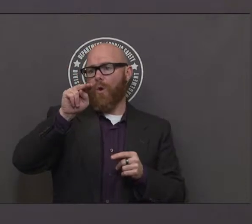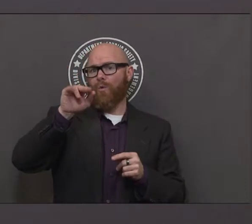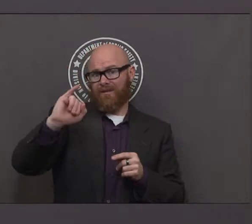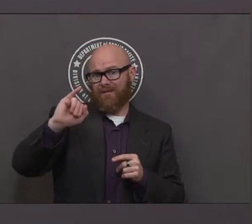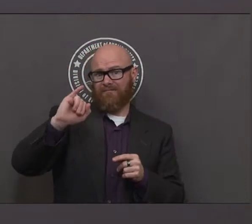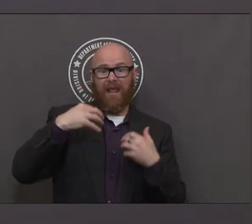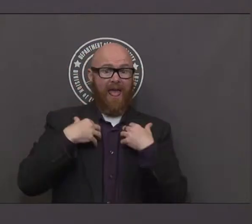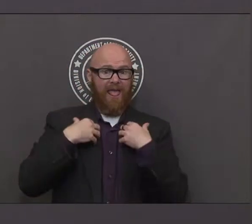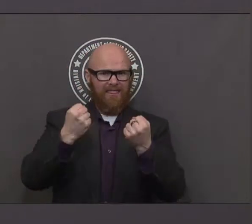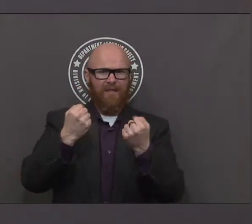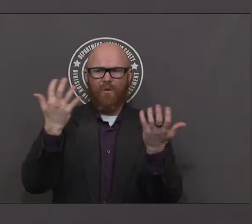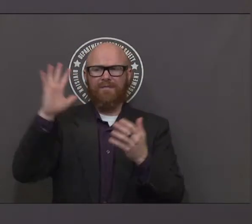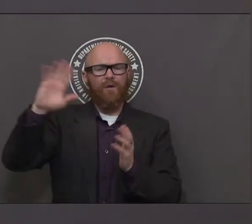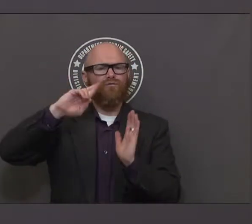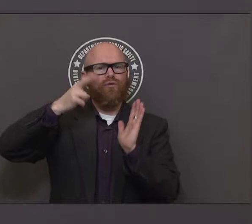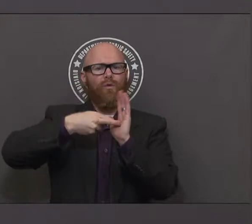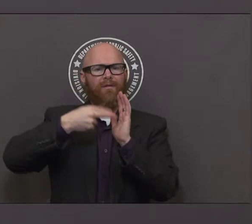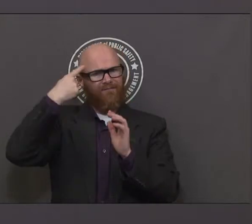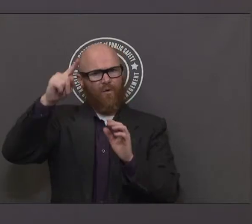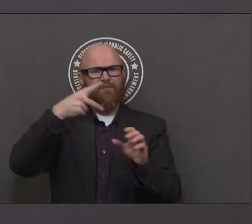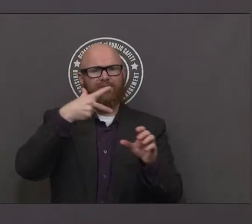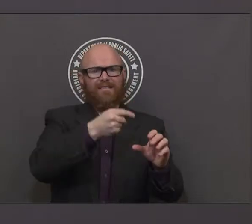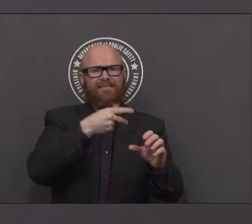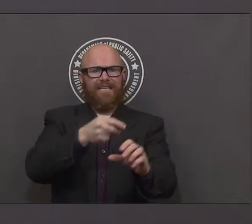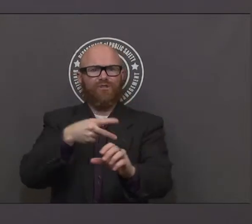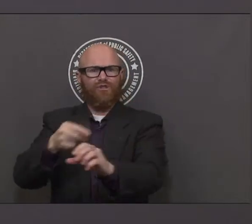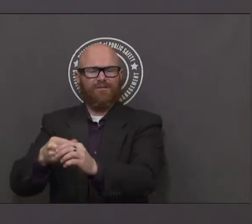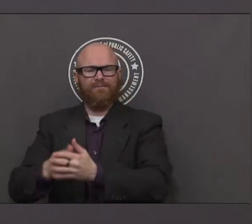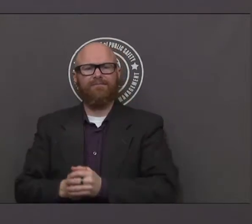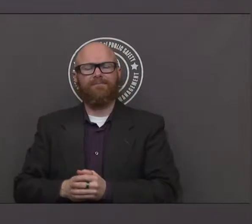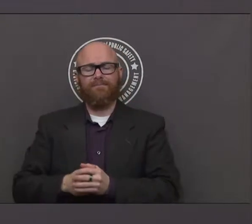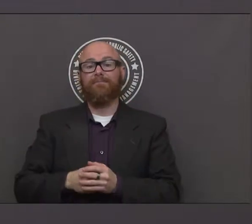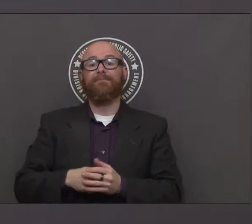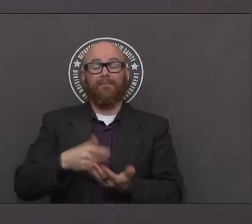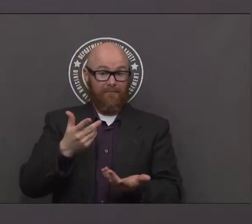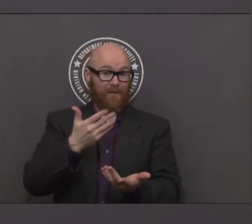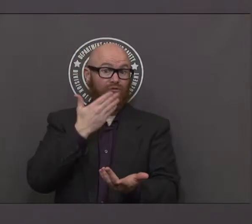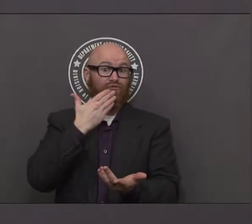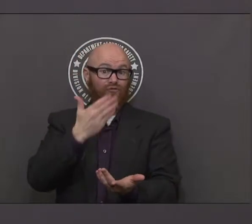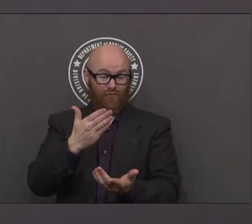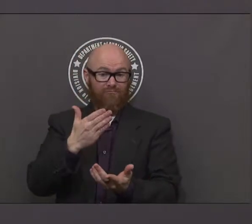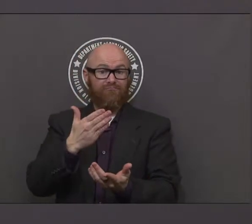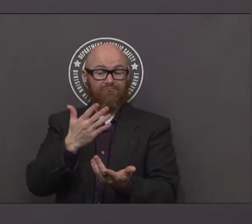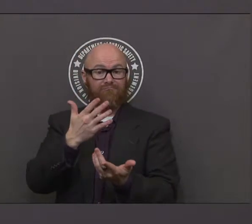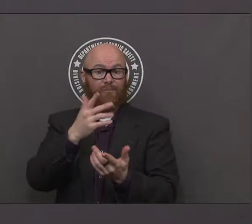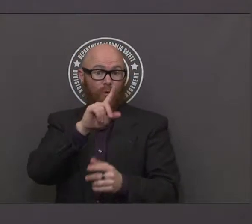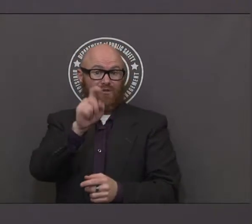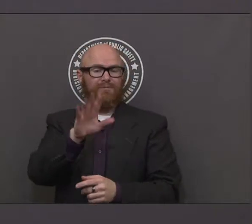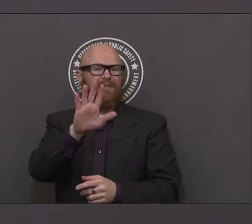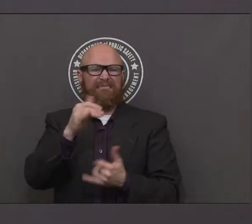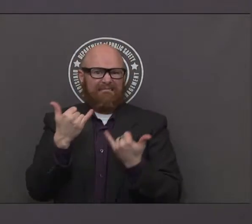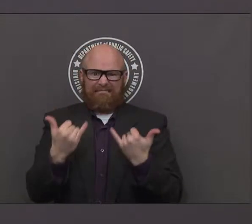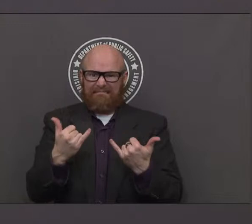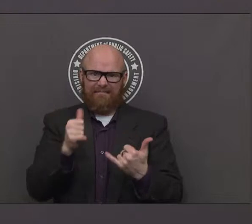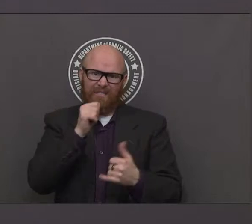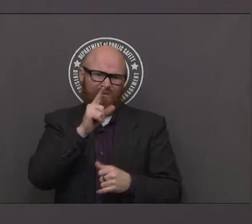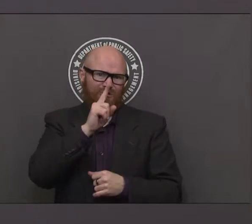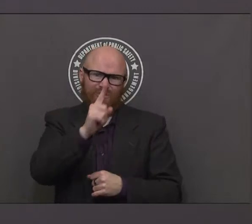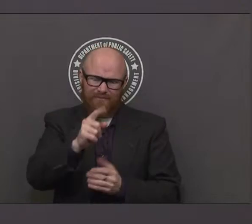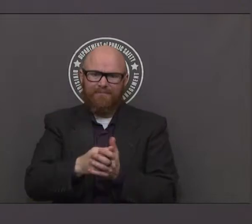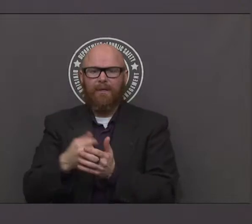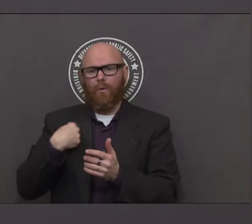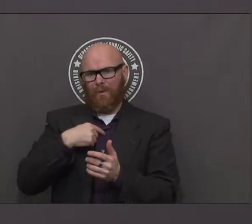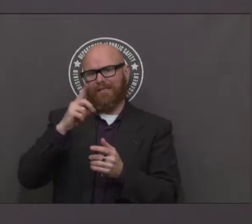vaccine distribution going forward. Yeah, so that remains to be seen. What we did was we opened